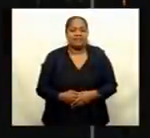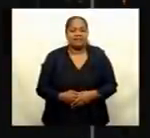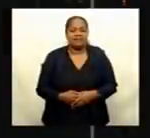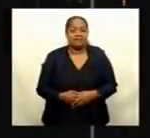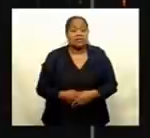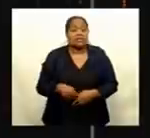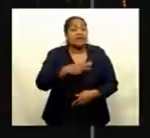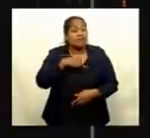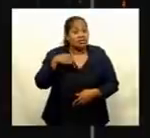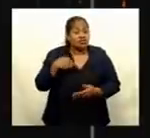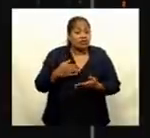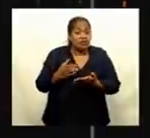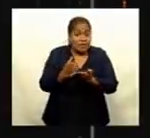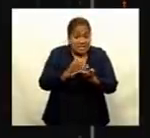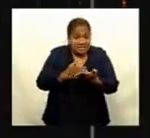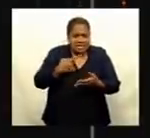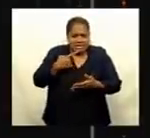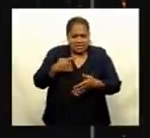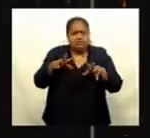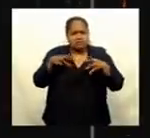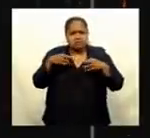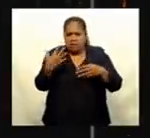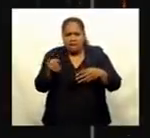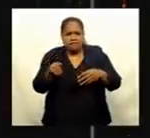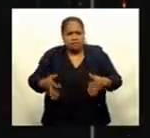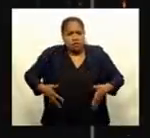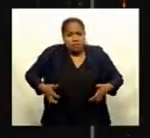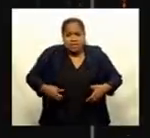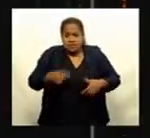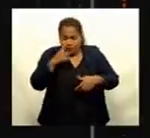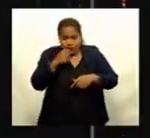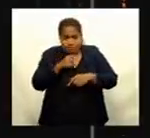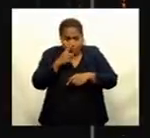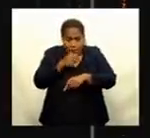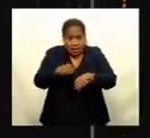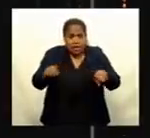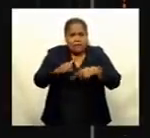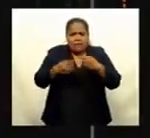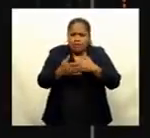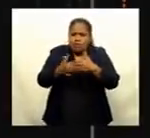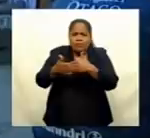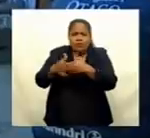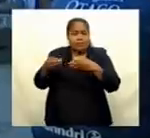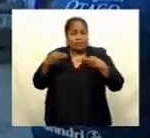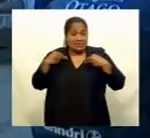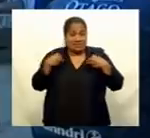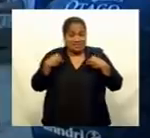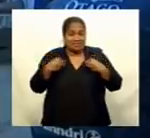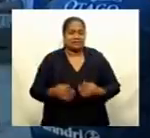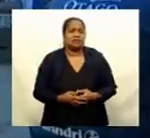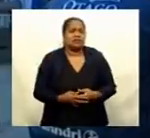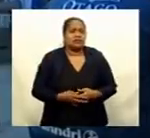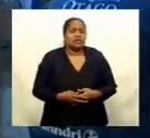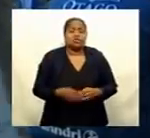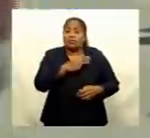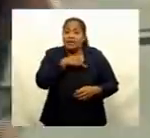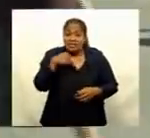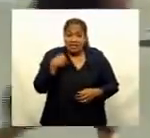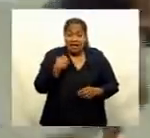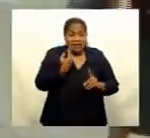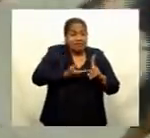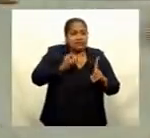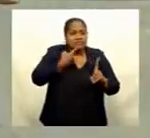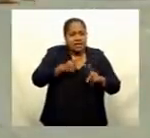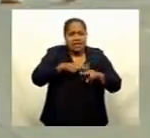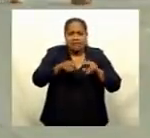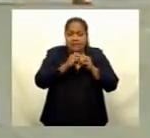The Ministry of Commerce says it's received complaints from the public about the reopening of businesses. Minister Fayaz Khoya has told FBC News that people